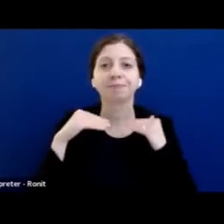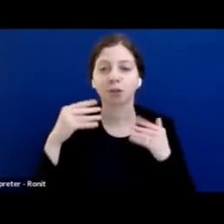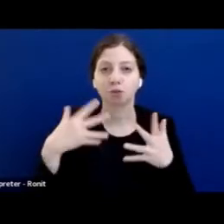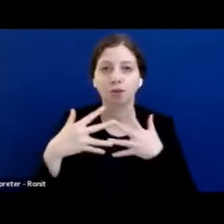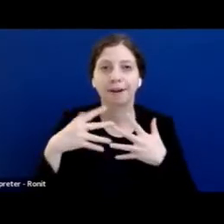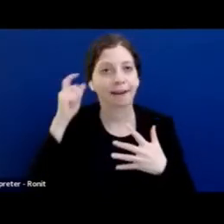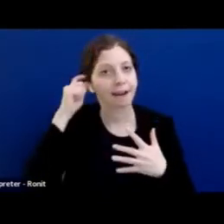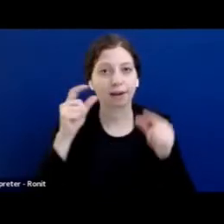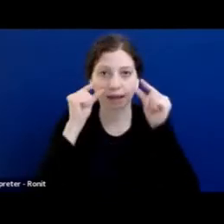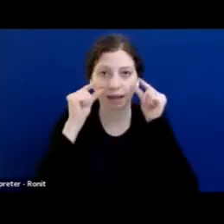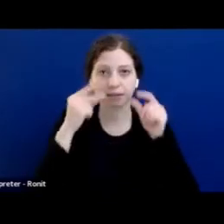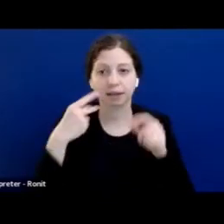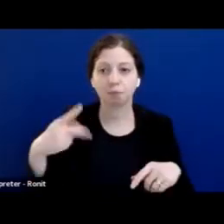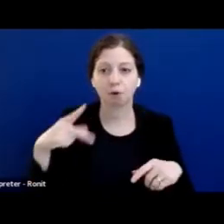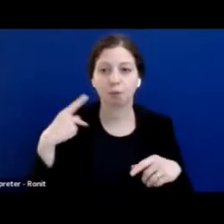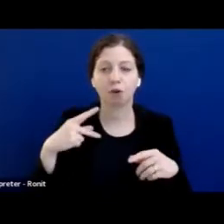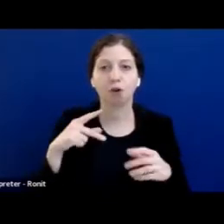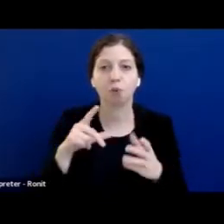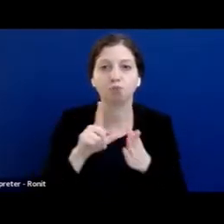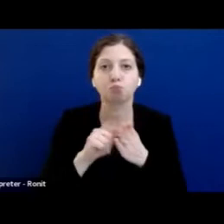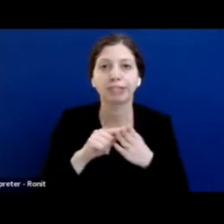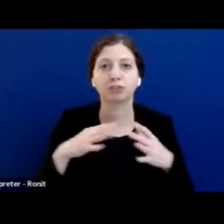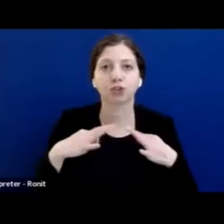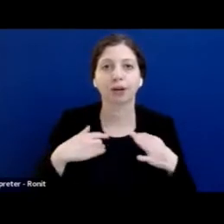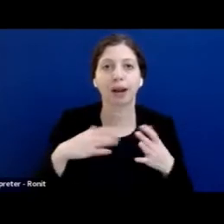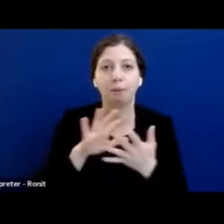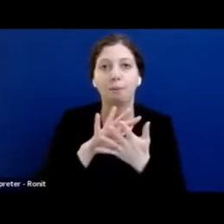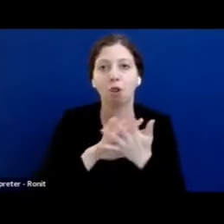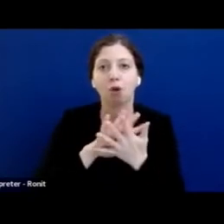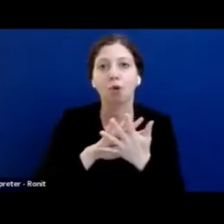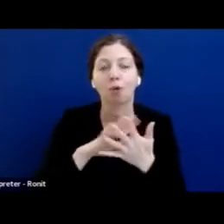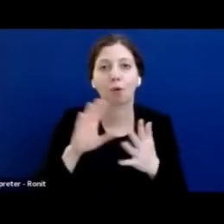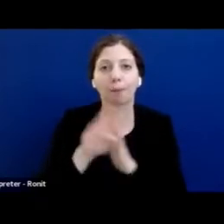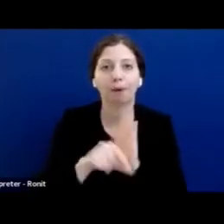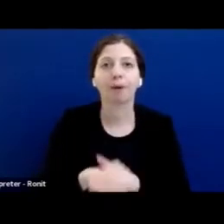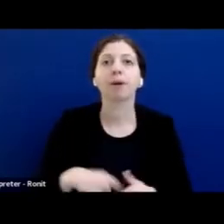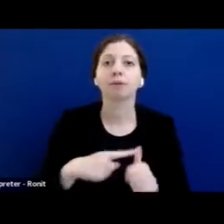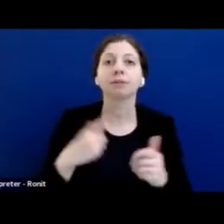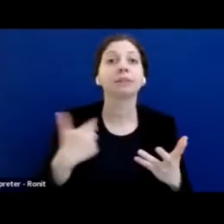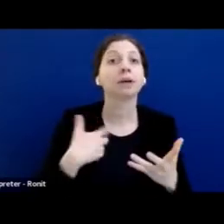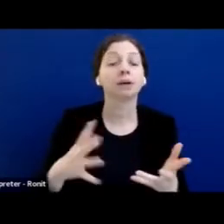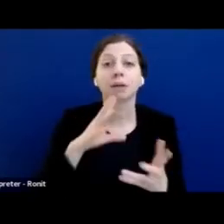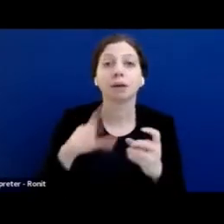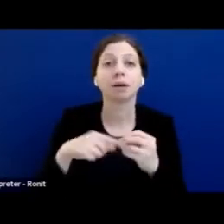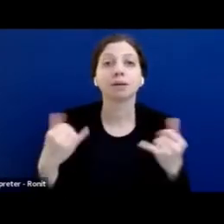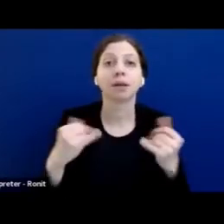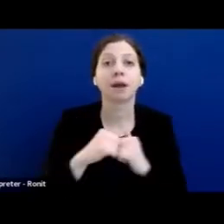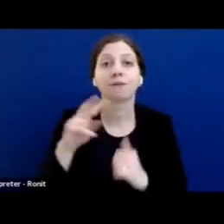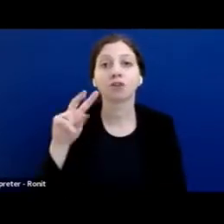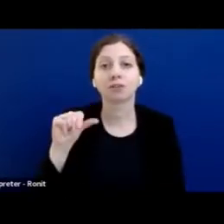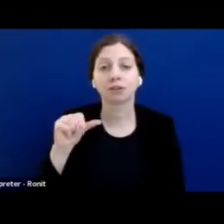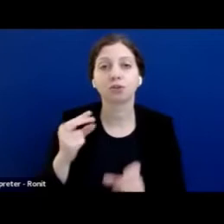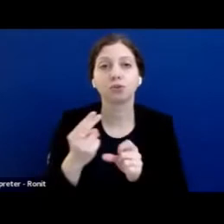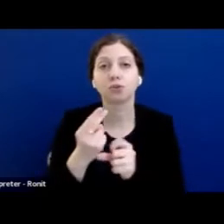and a purple print shirt, and I have a blurred background. One of the first things I want to talk about today is how Virginia is